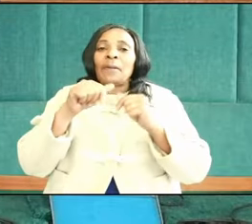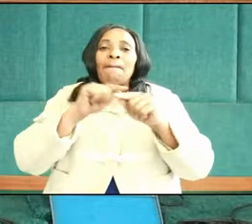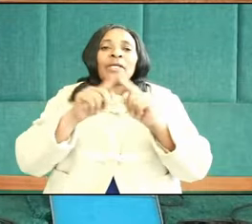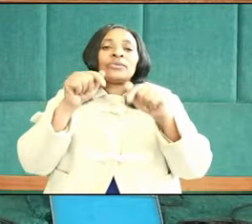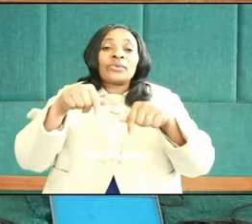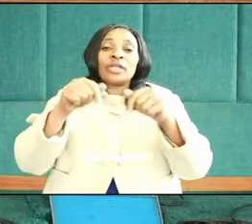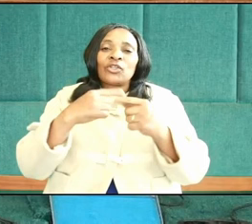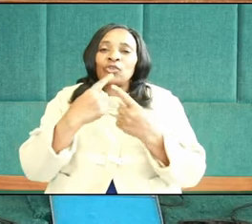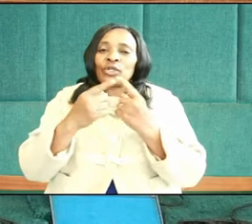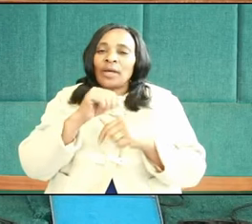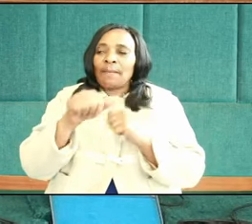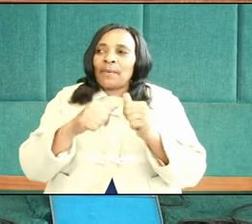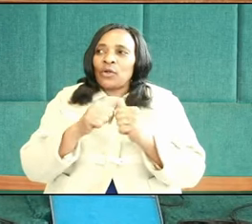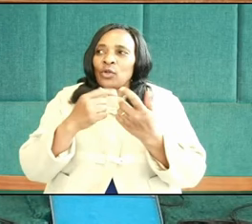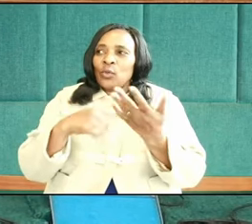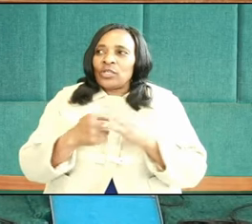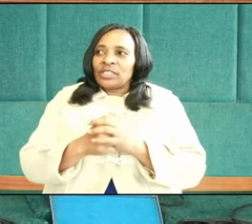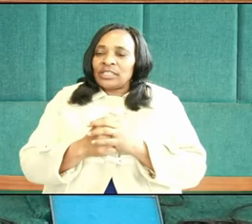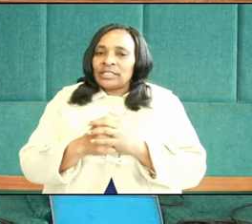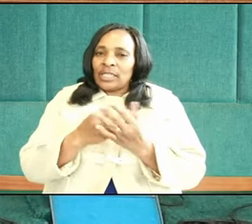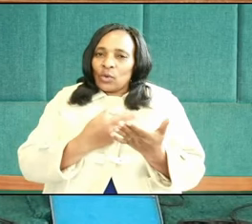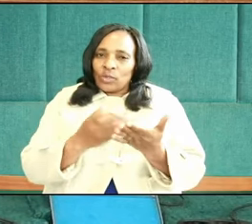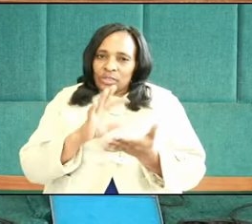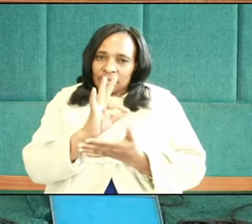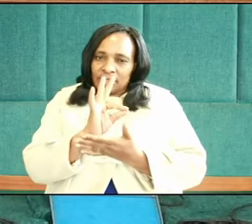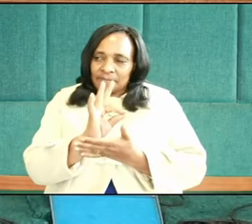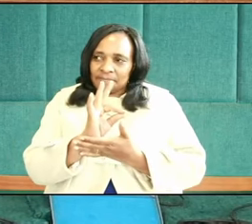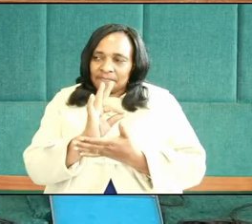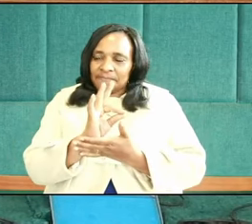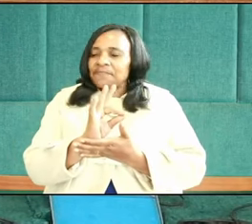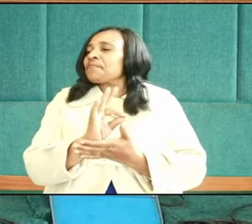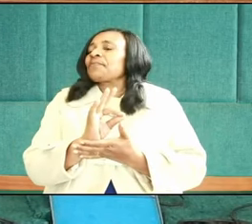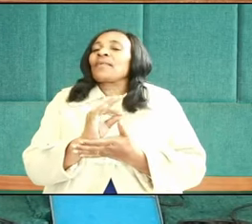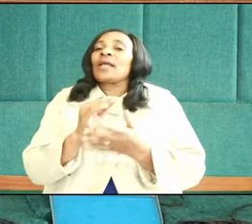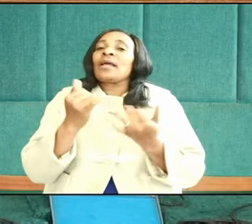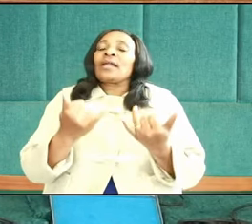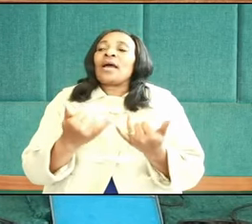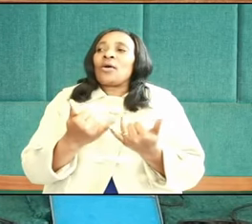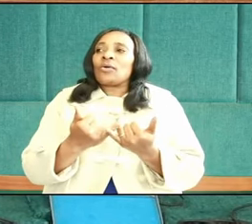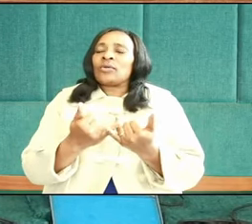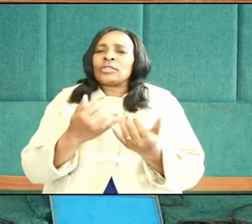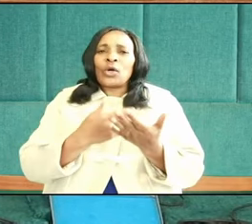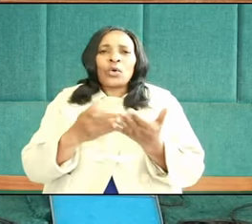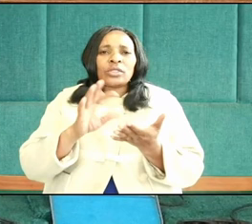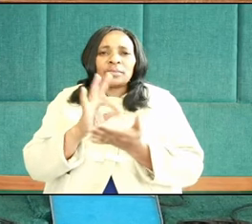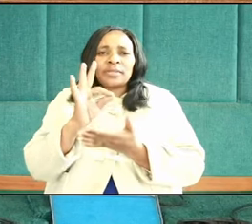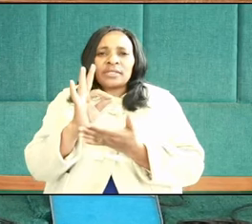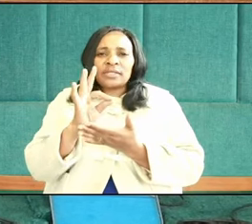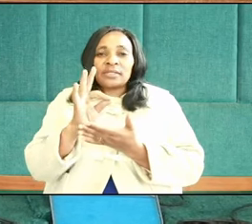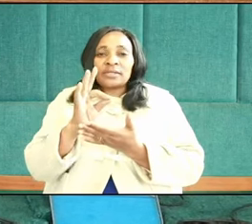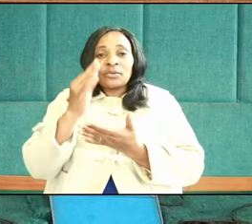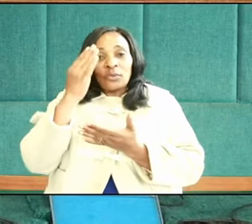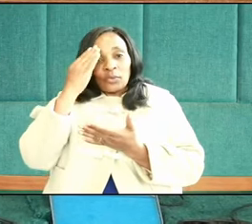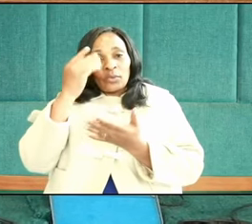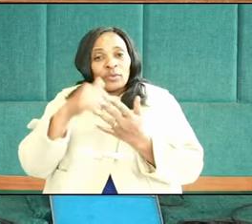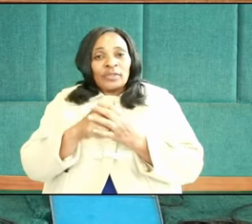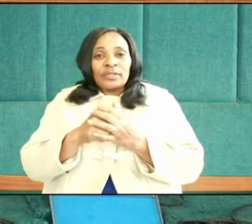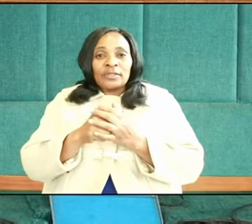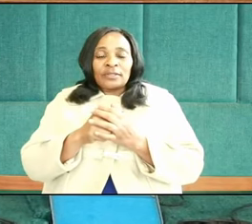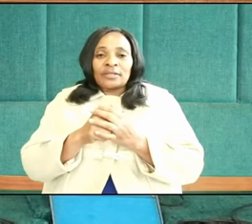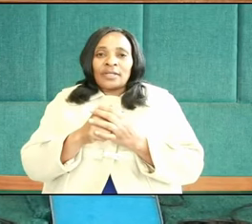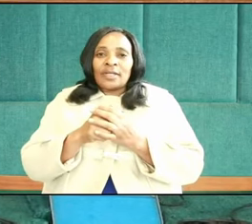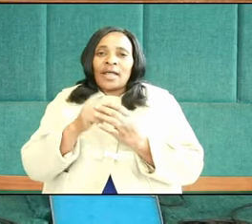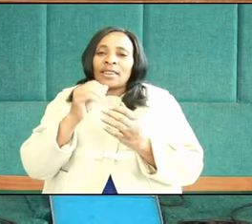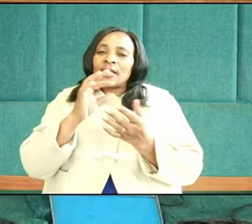actually talking about the gifts of the Holy Spirit. The who see what see? The Holy Spirit, you know. The Spirit of